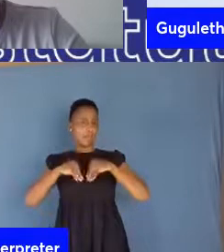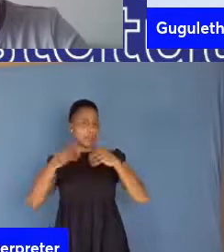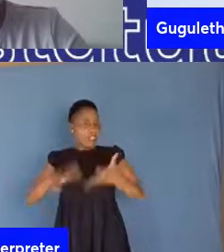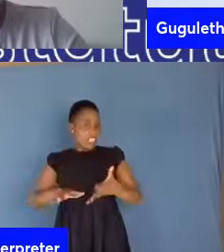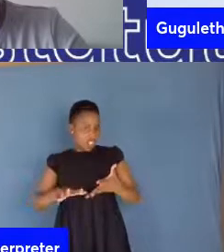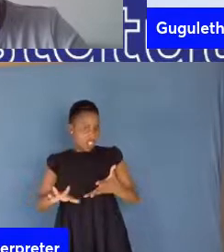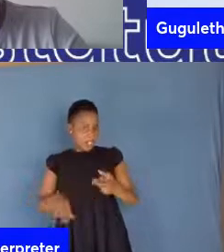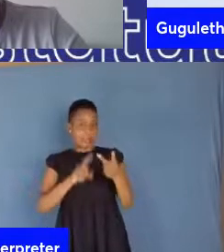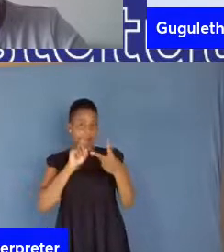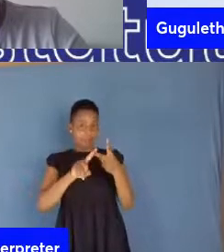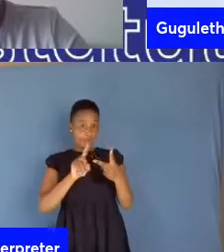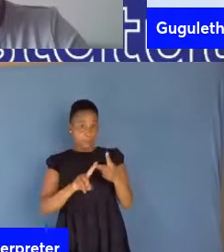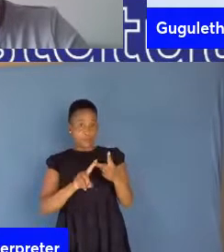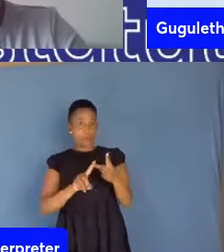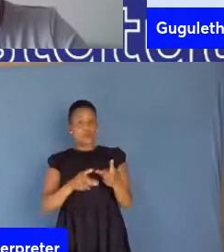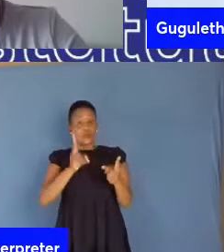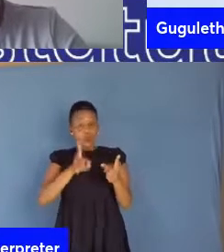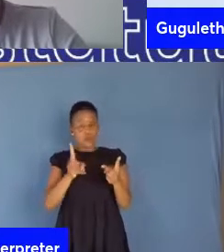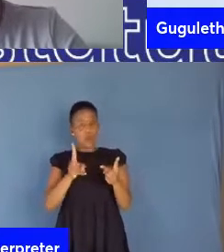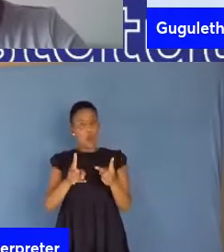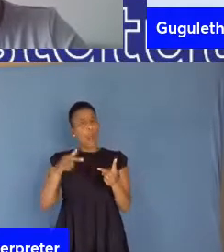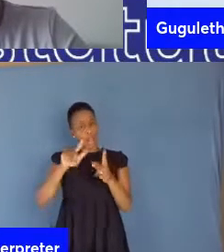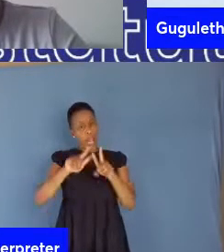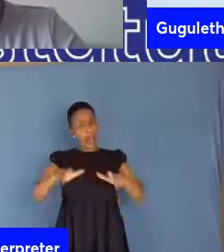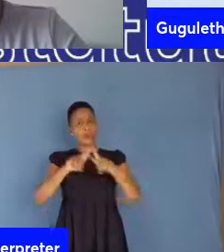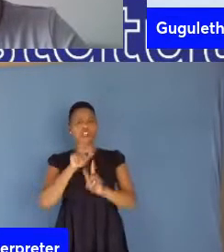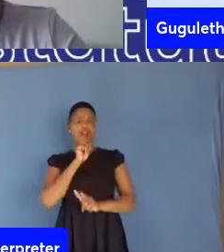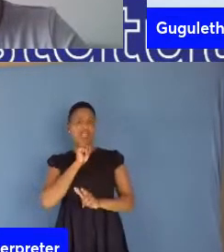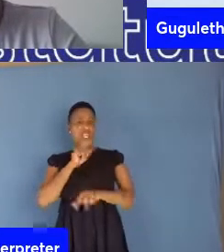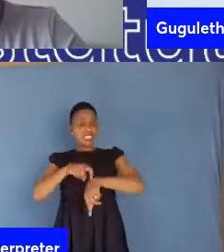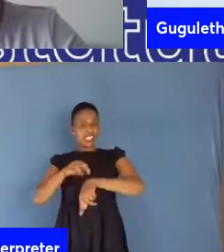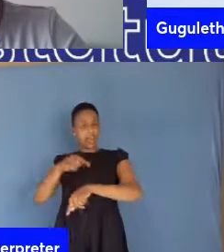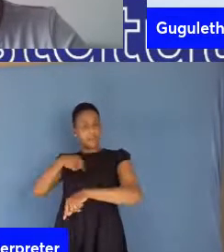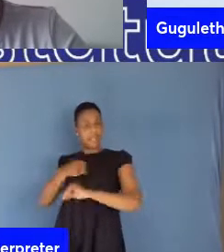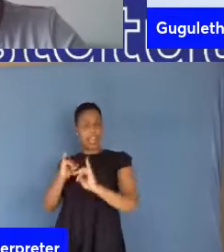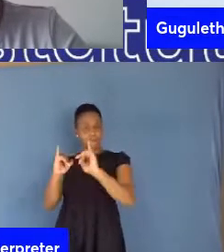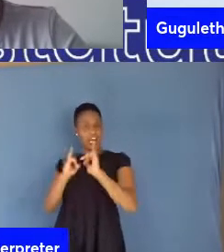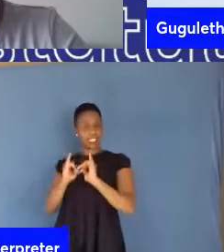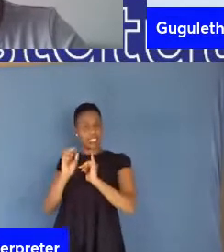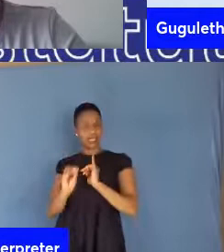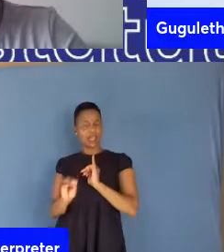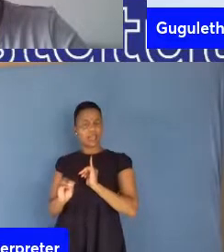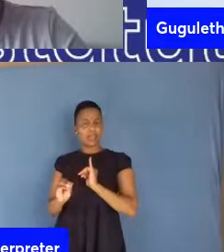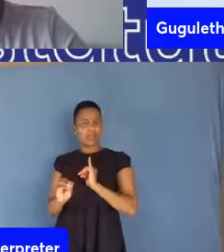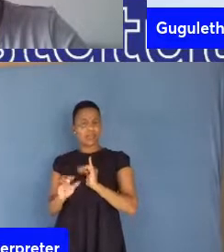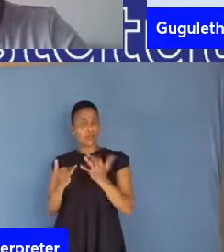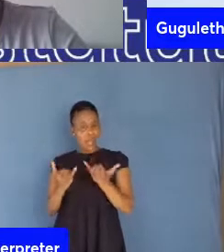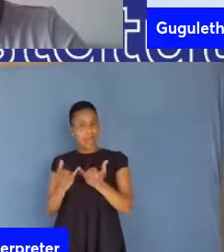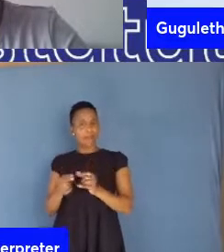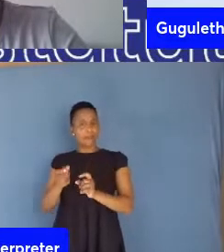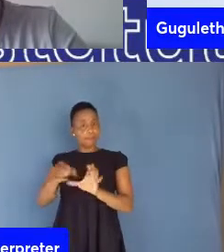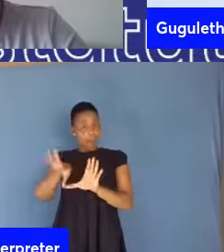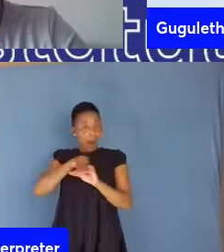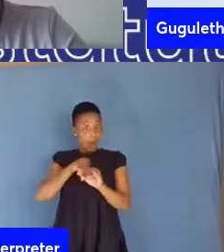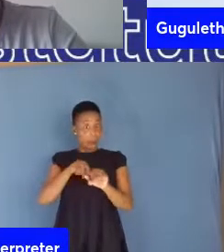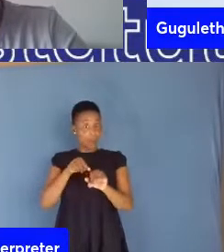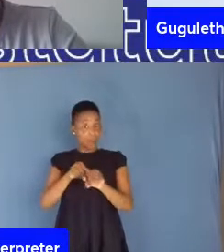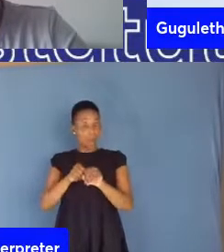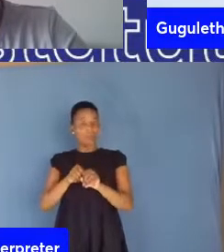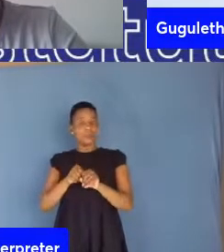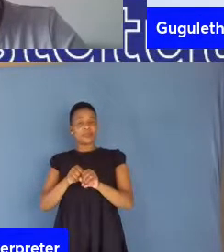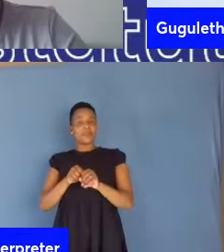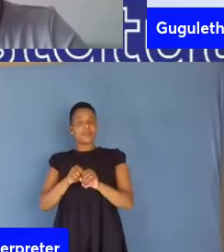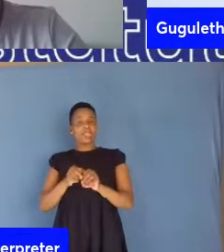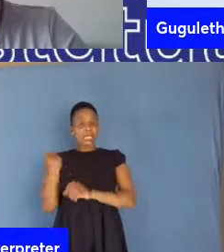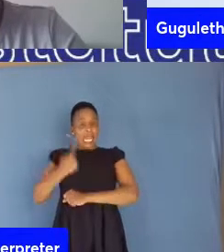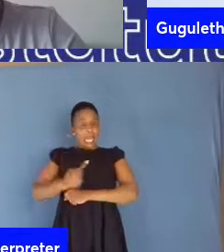secondly, even the language that we use. I mean, when I was getting invited to be a part of this webinar, one of the things I said